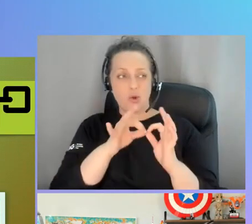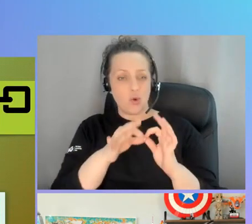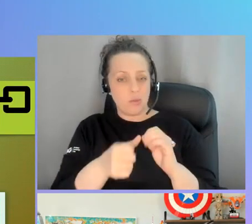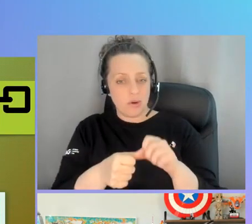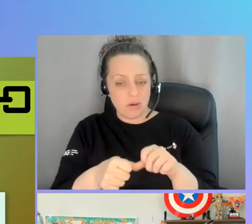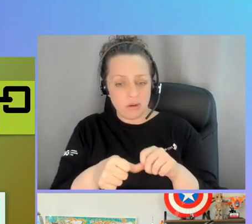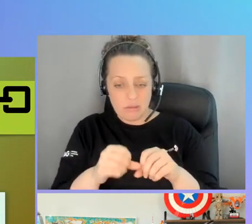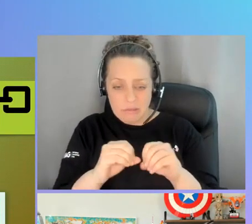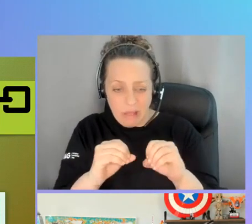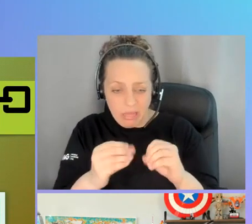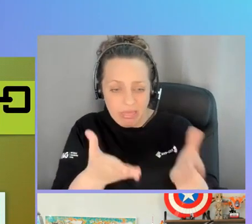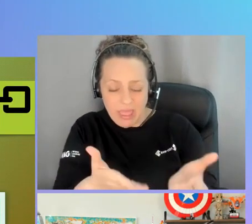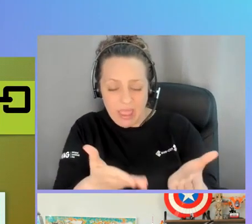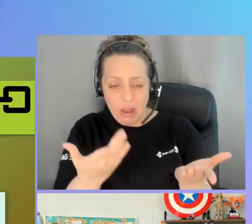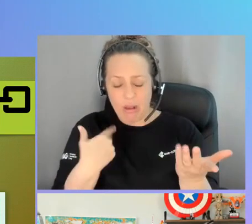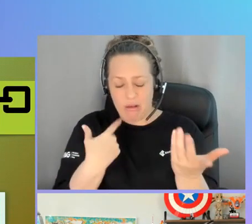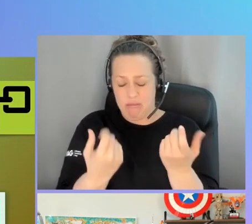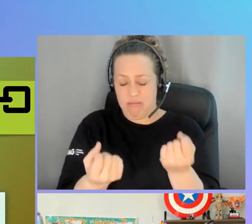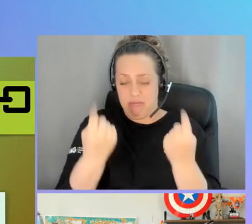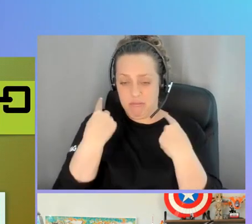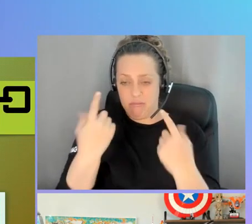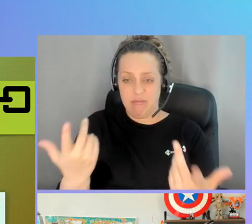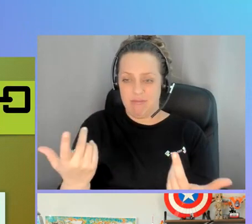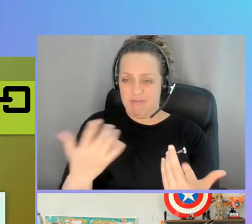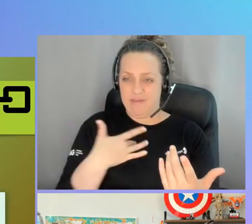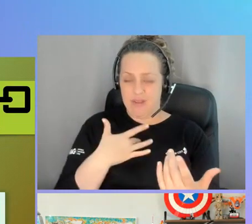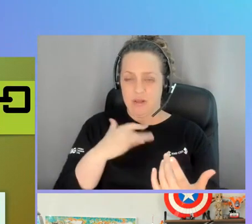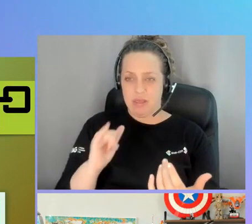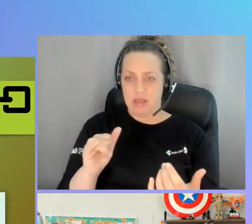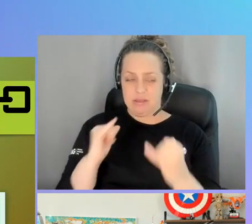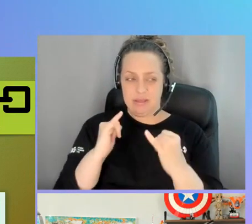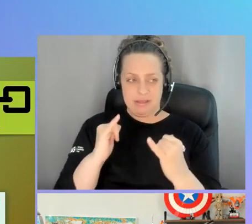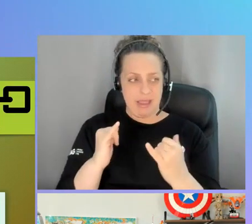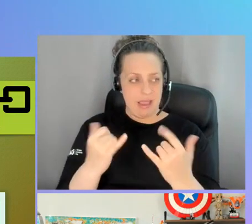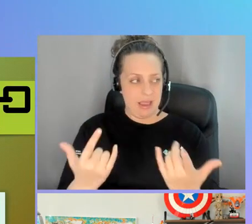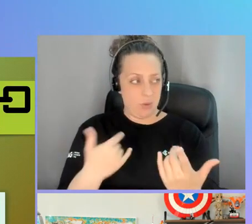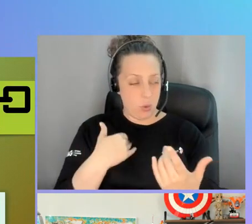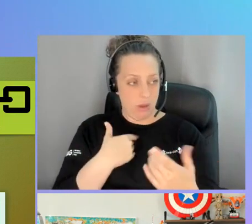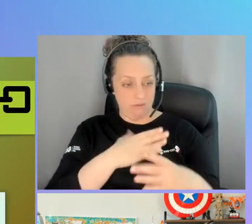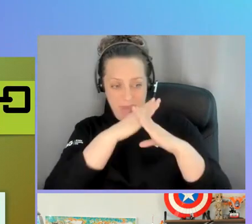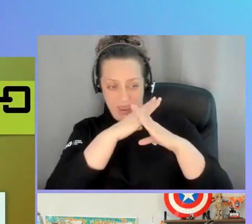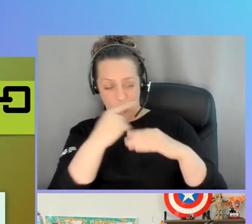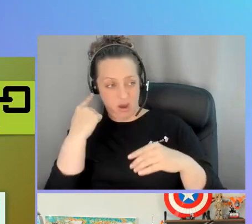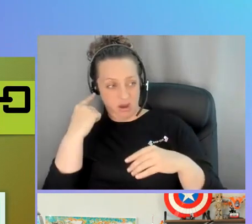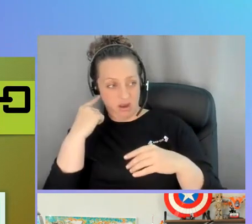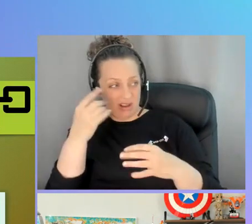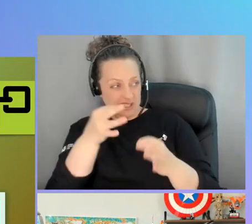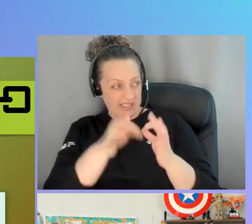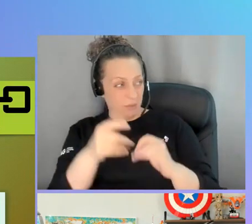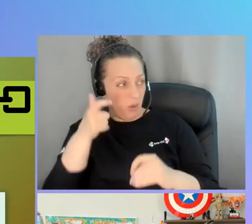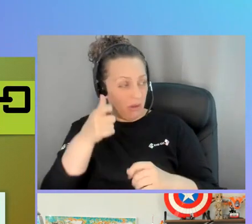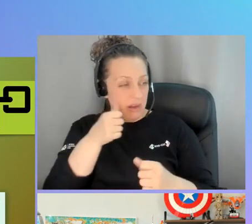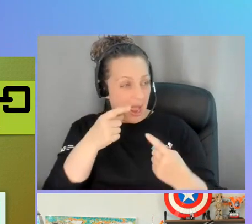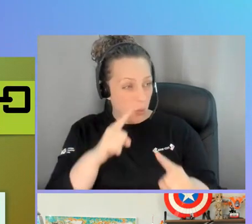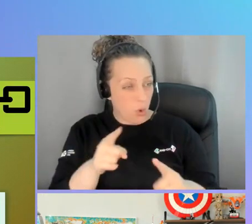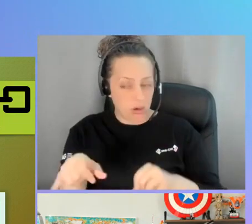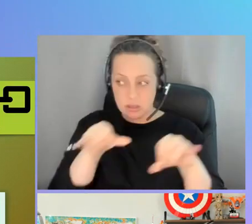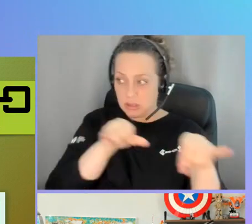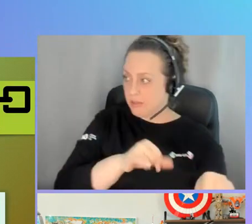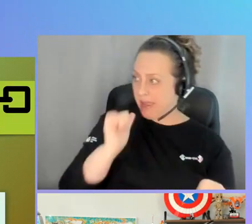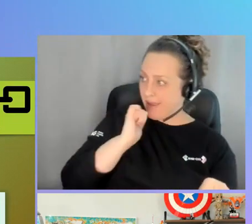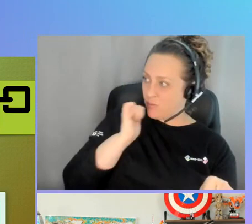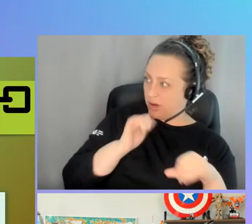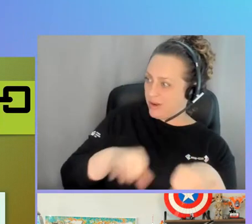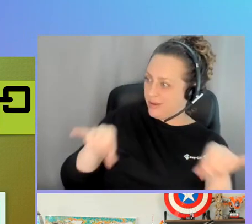may be. And so you try to relate to somebody who maybe doesn't have a disability what it feels like and get them engaged